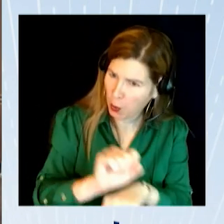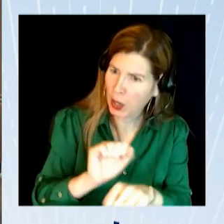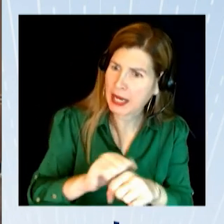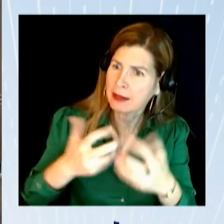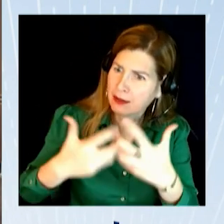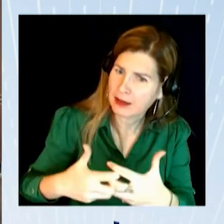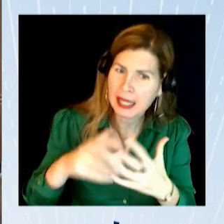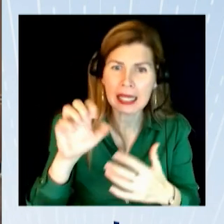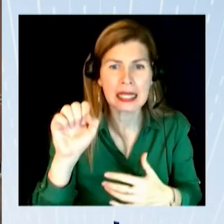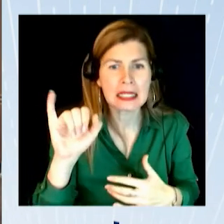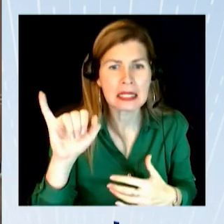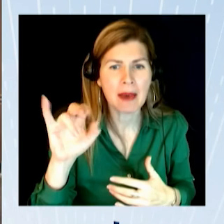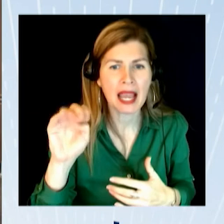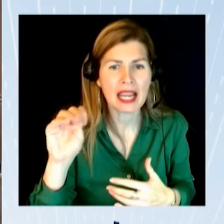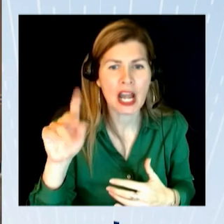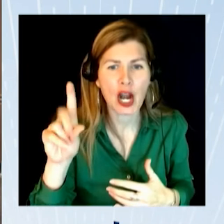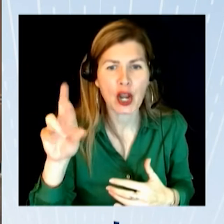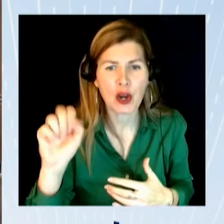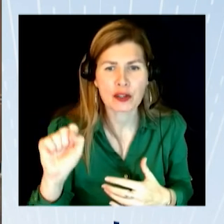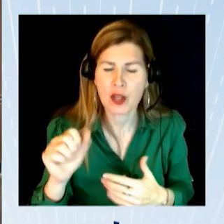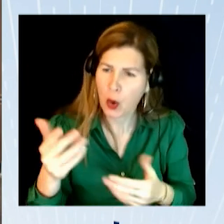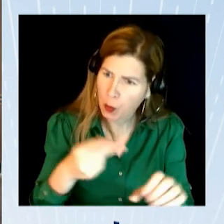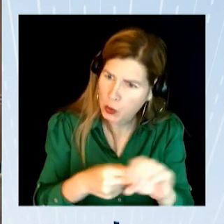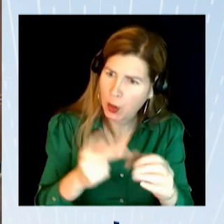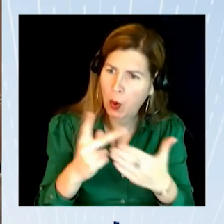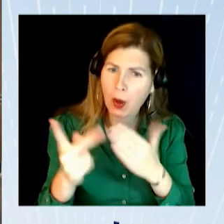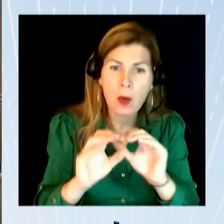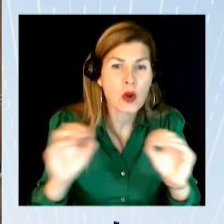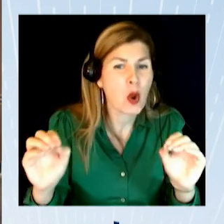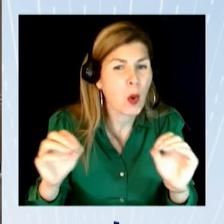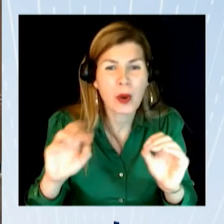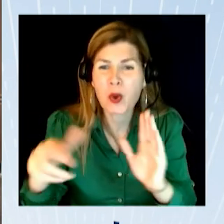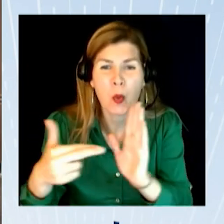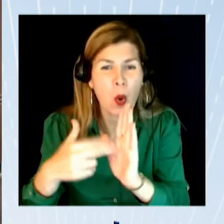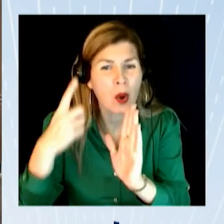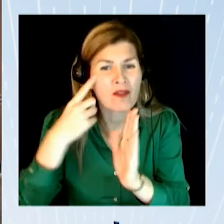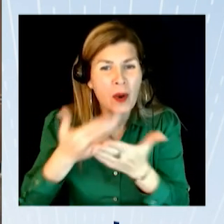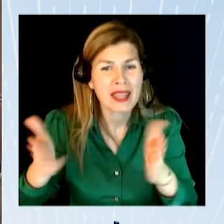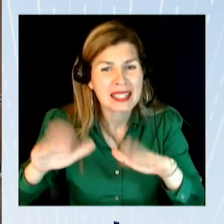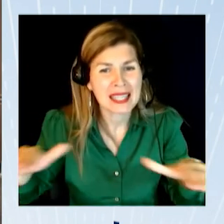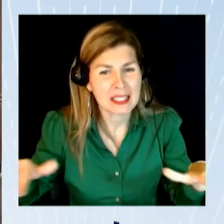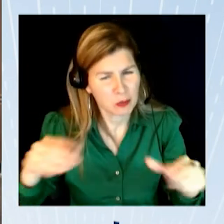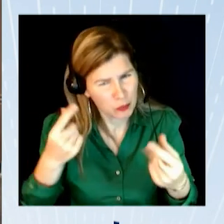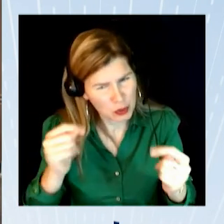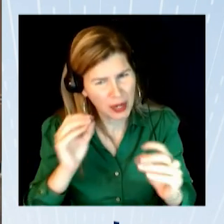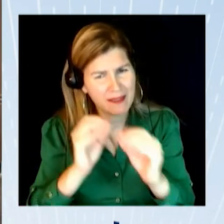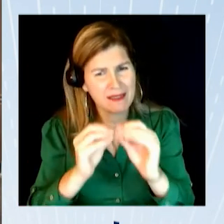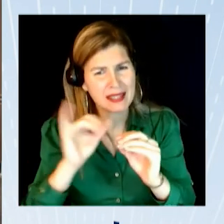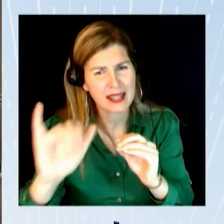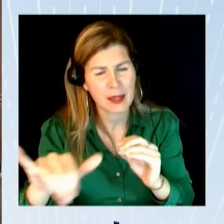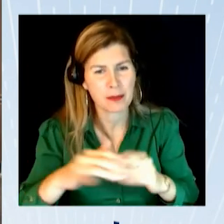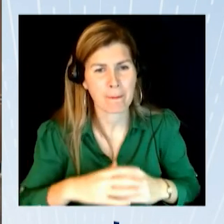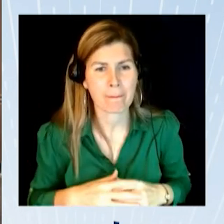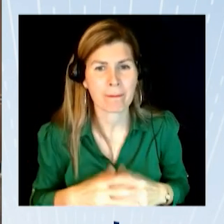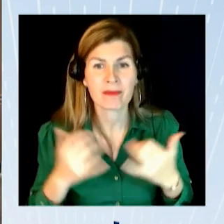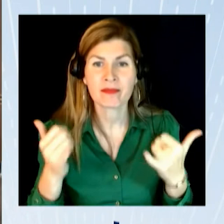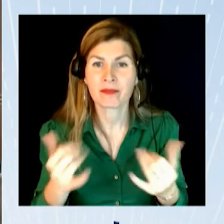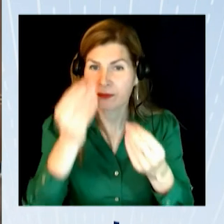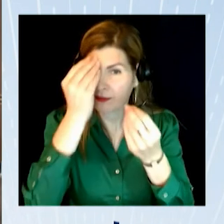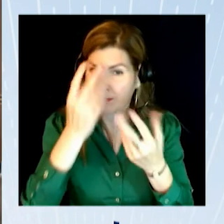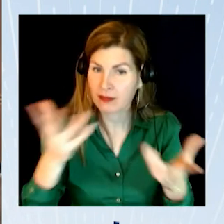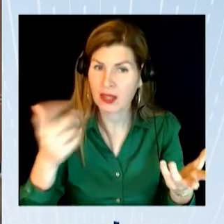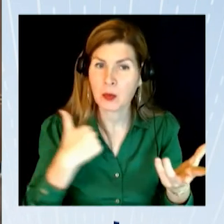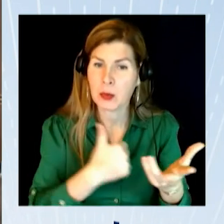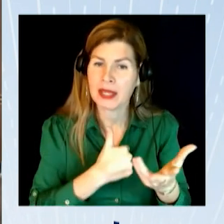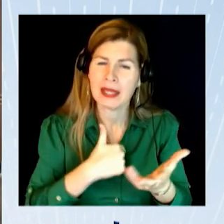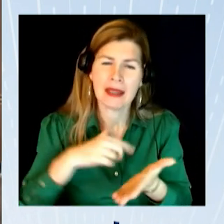semiconductors, just join this program. That's what we're trying to fix right now. So through these programs, I just want to tell you that we're investing so much, but